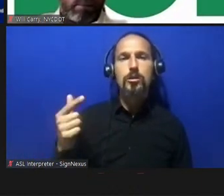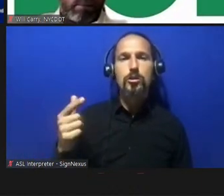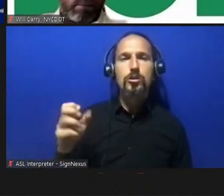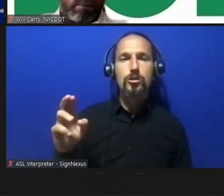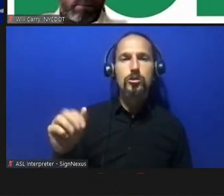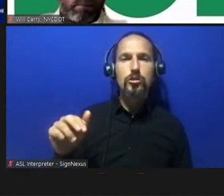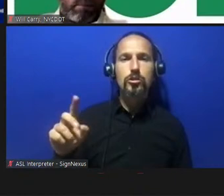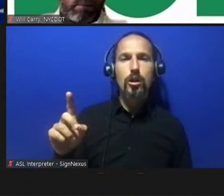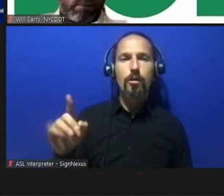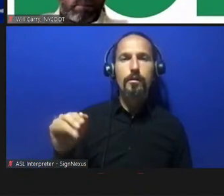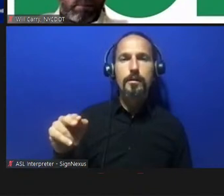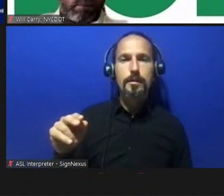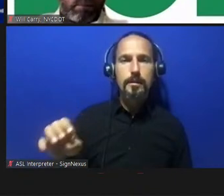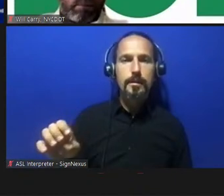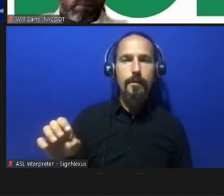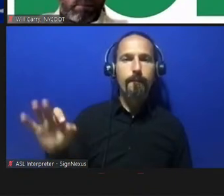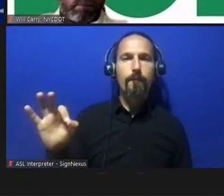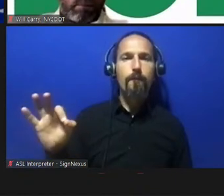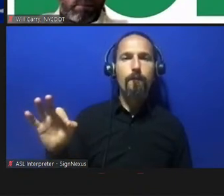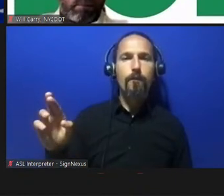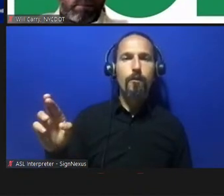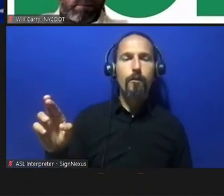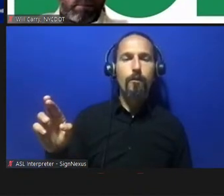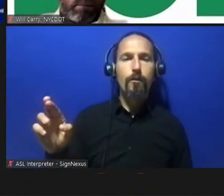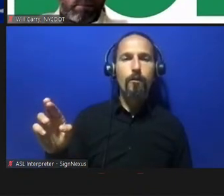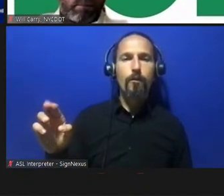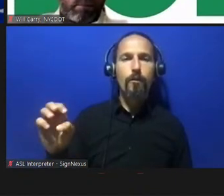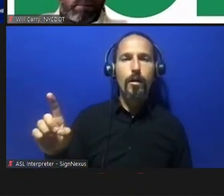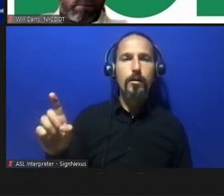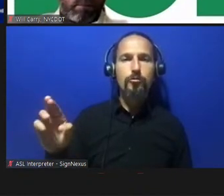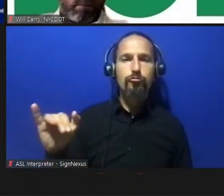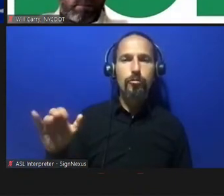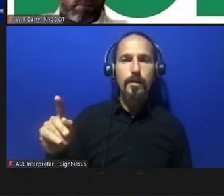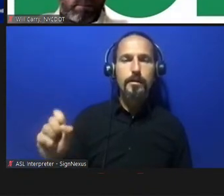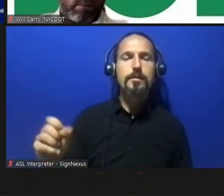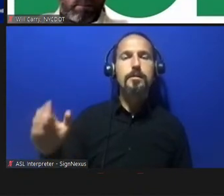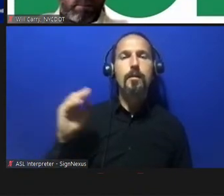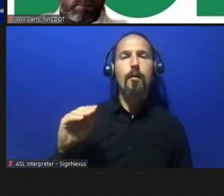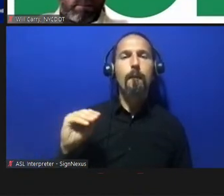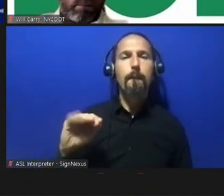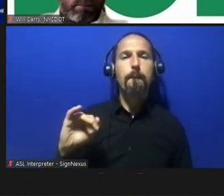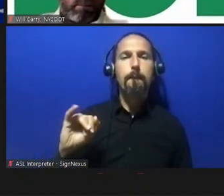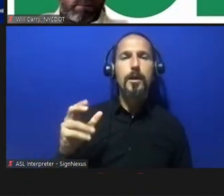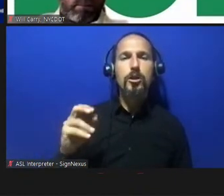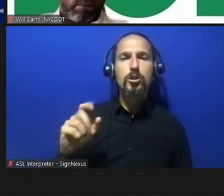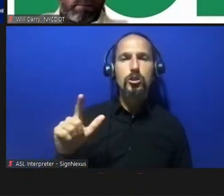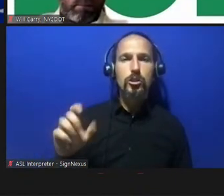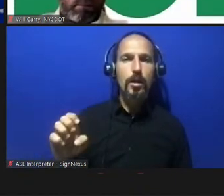the next speaker is geraldine fredericks followed by michelle sarno